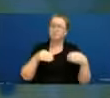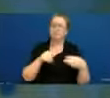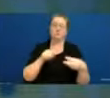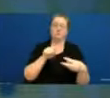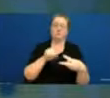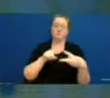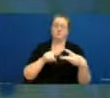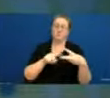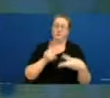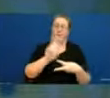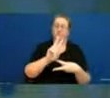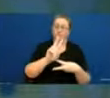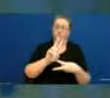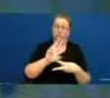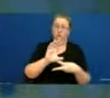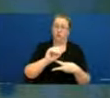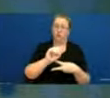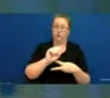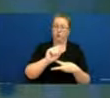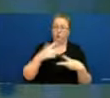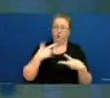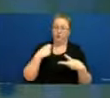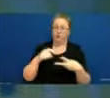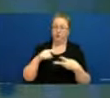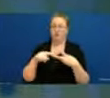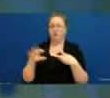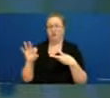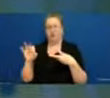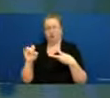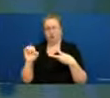weeks, in the Fraser and Vancouver Coastal Health region.